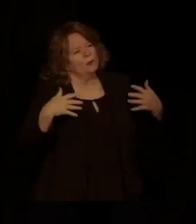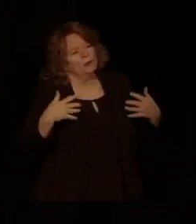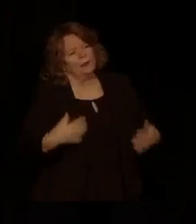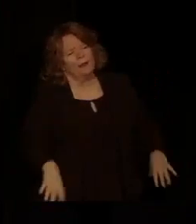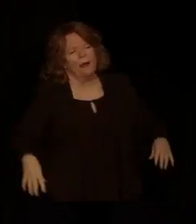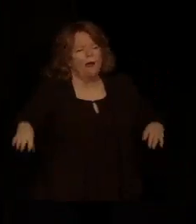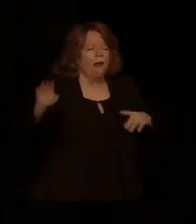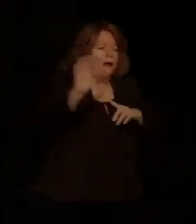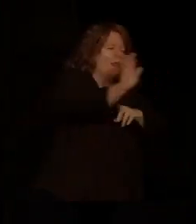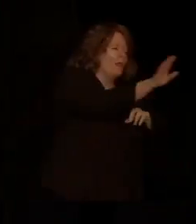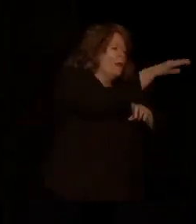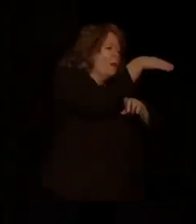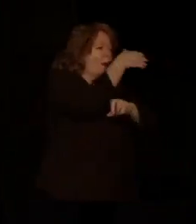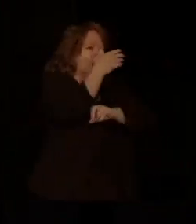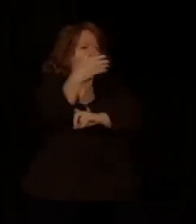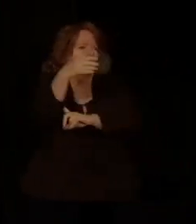so